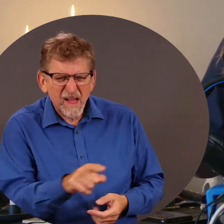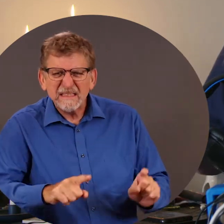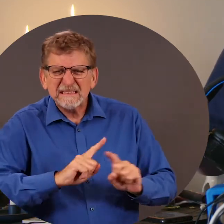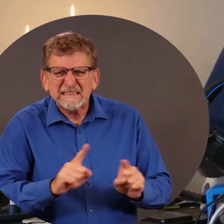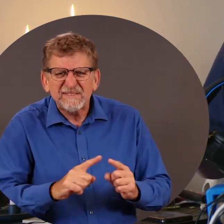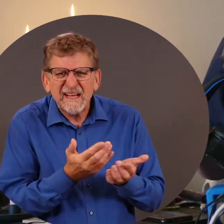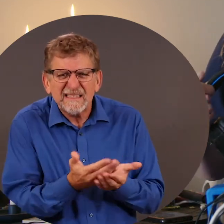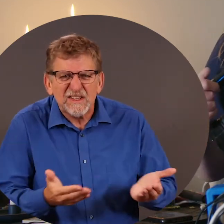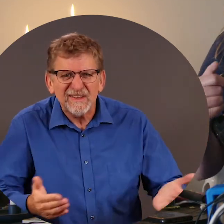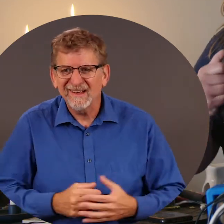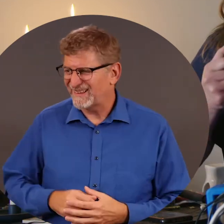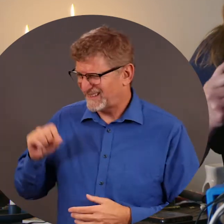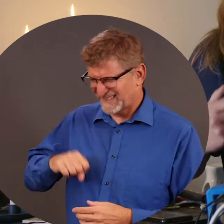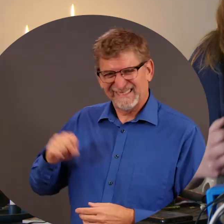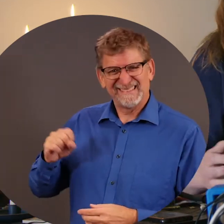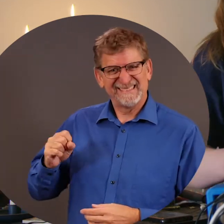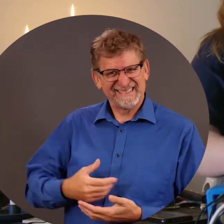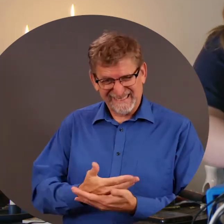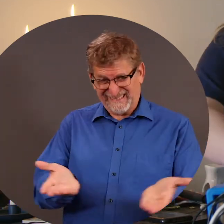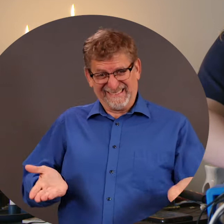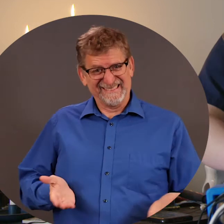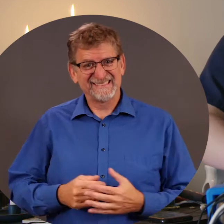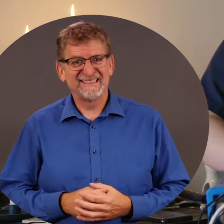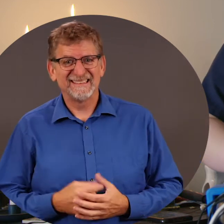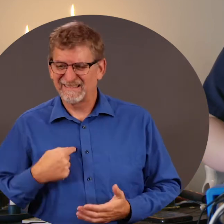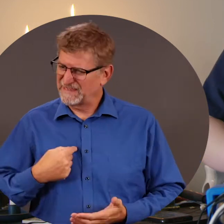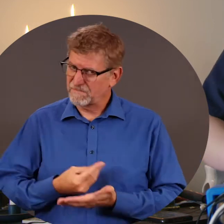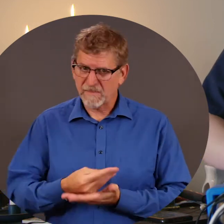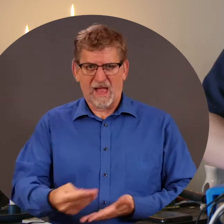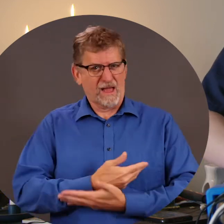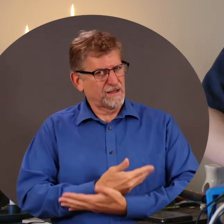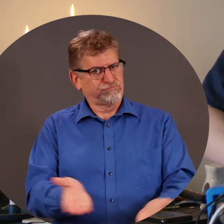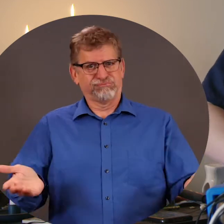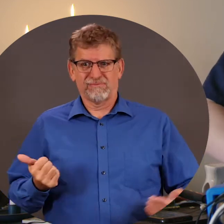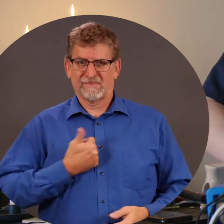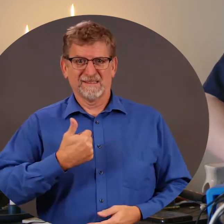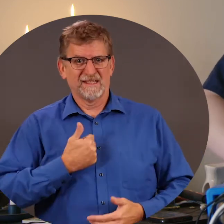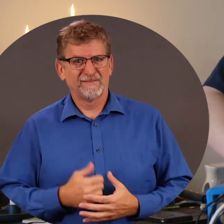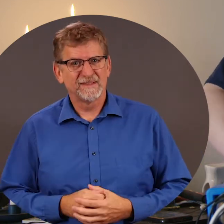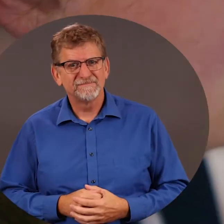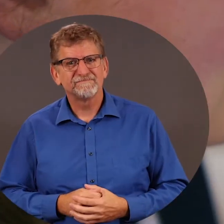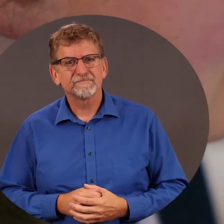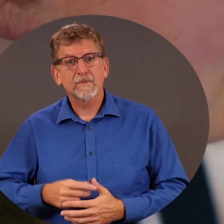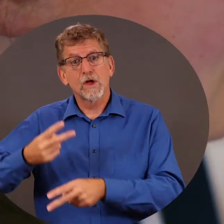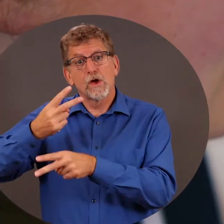keyboard, whatever I needed to put on. So all the accessories? Yes. Yeah. I bought everything.